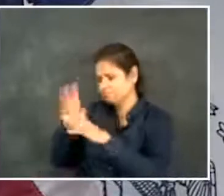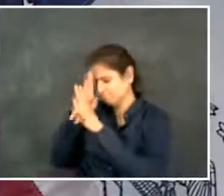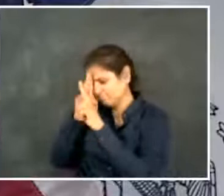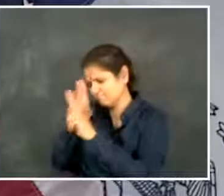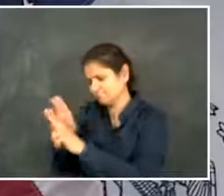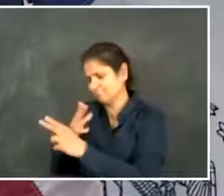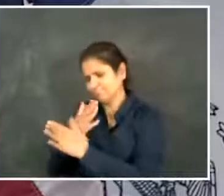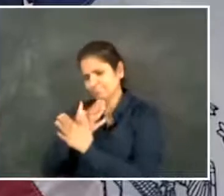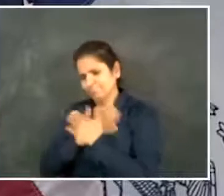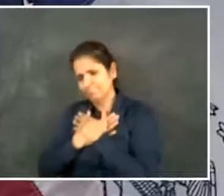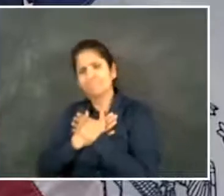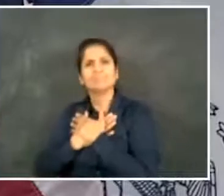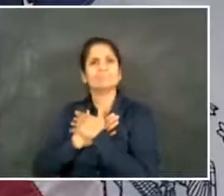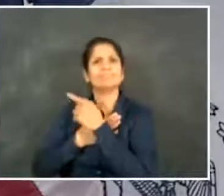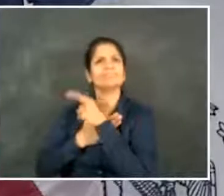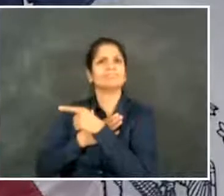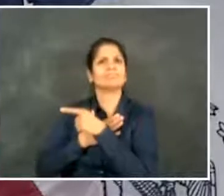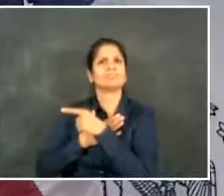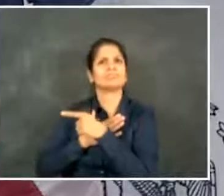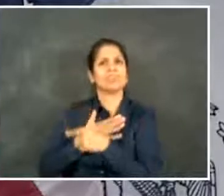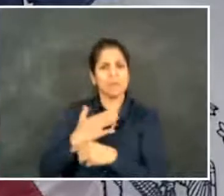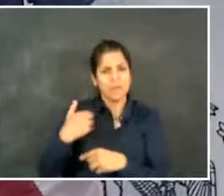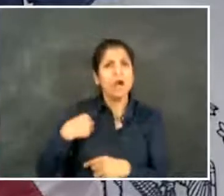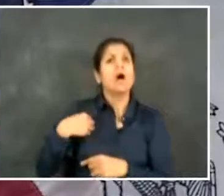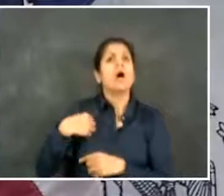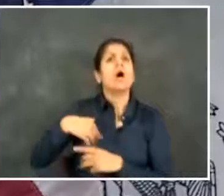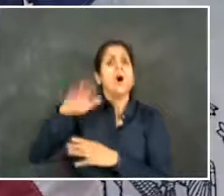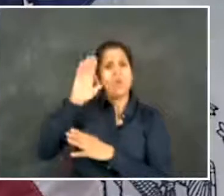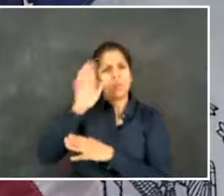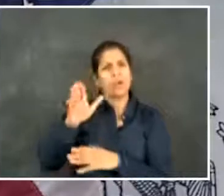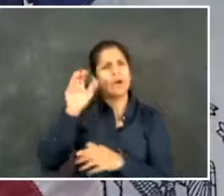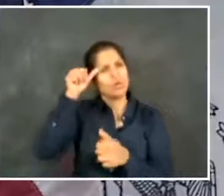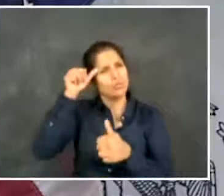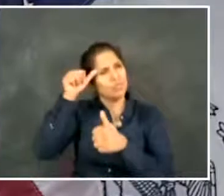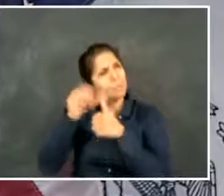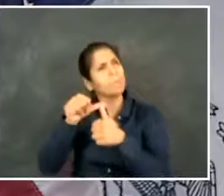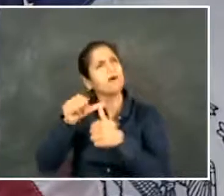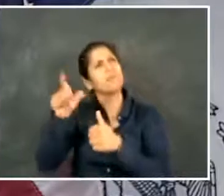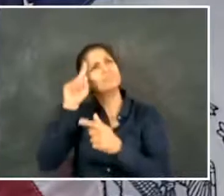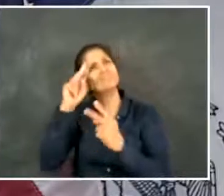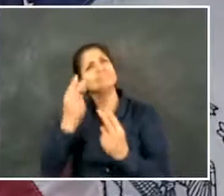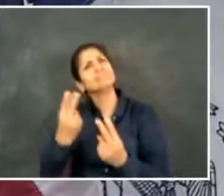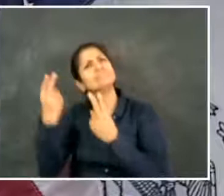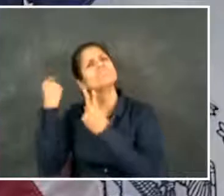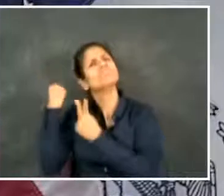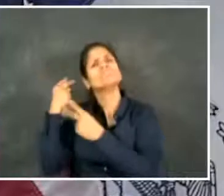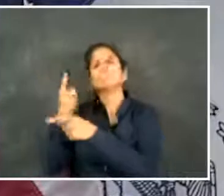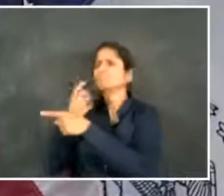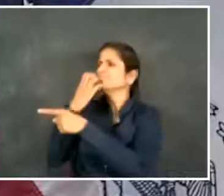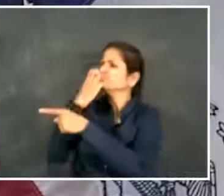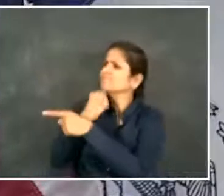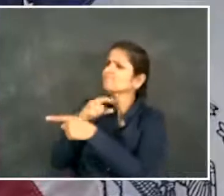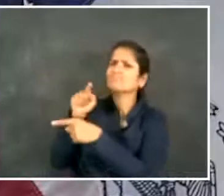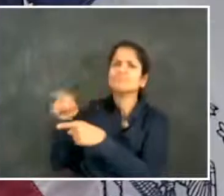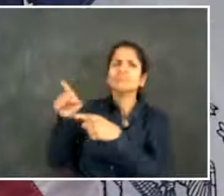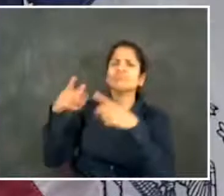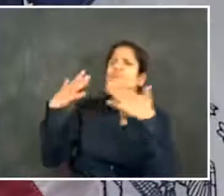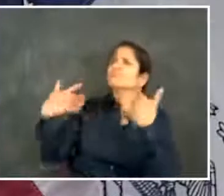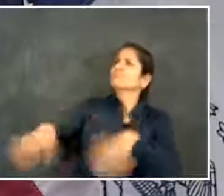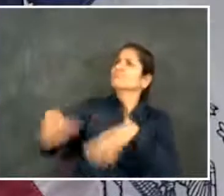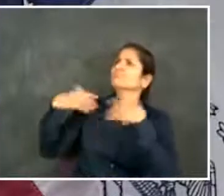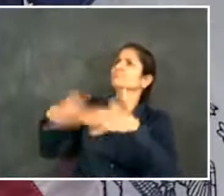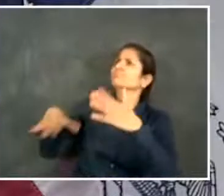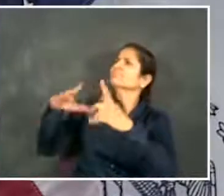City, to remember all those who came to our defense, the paramedics,